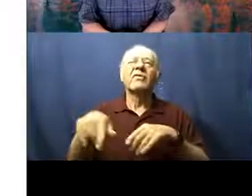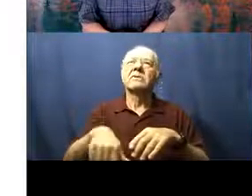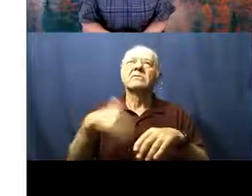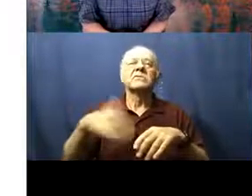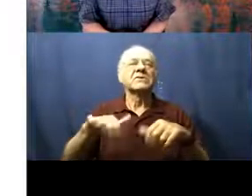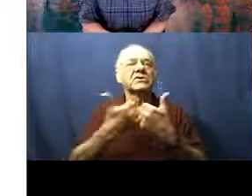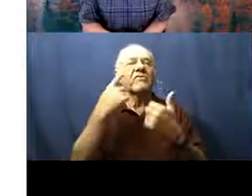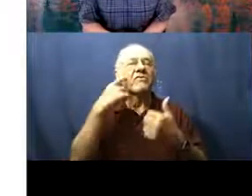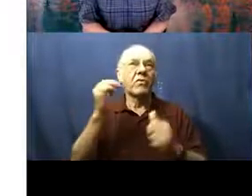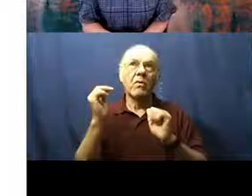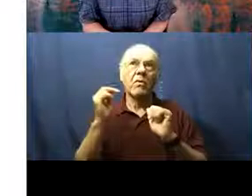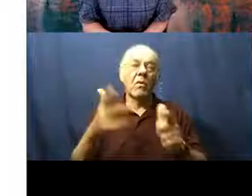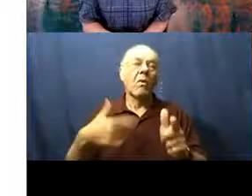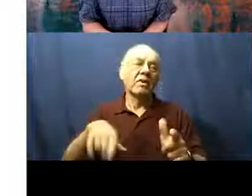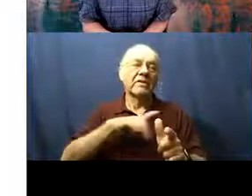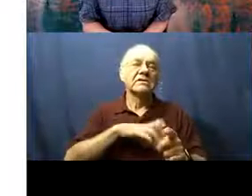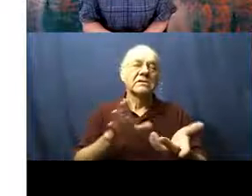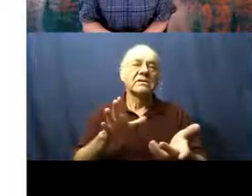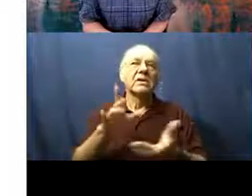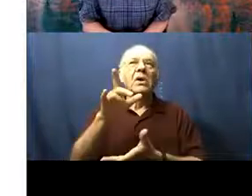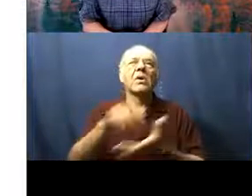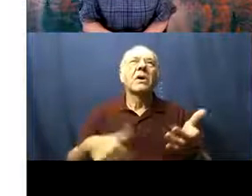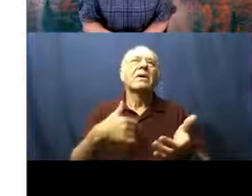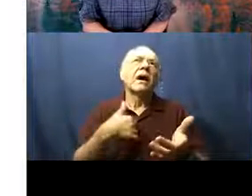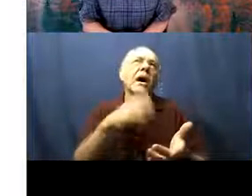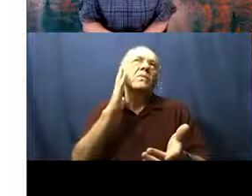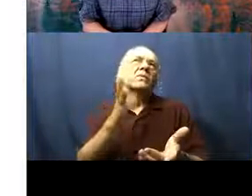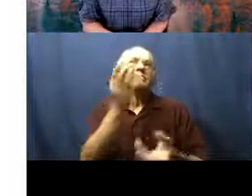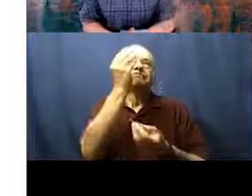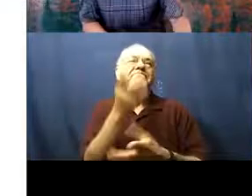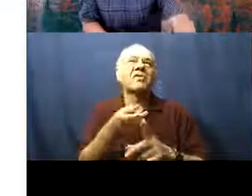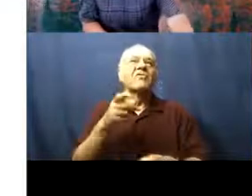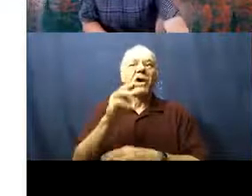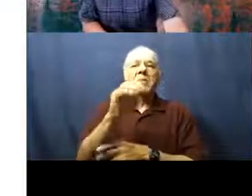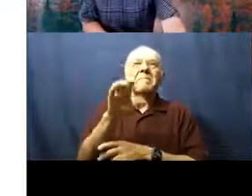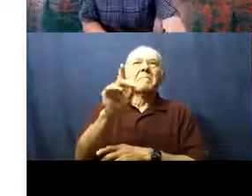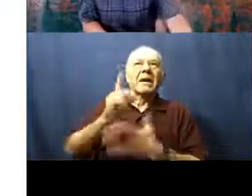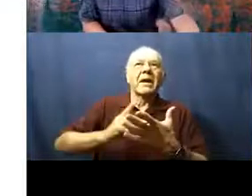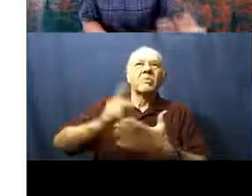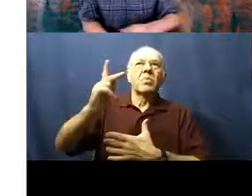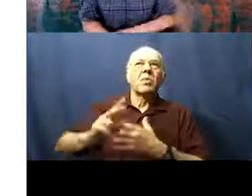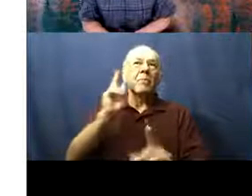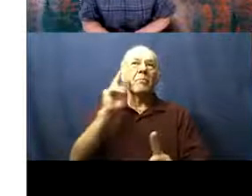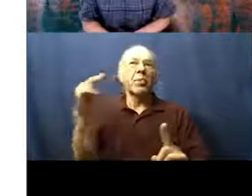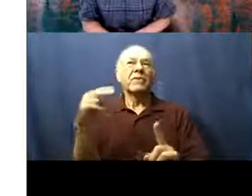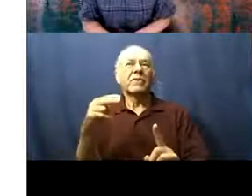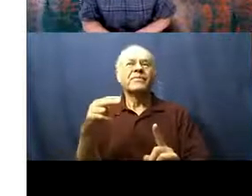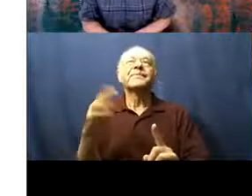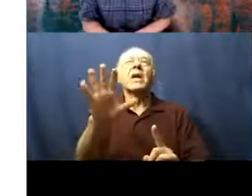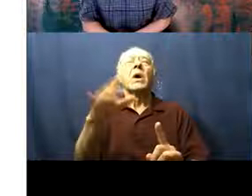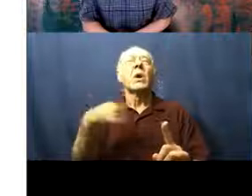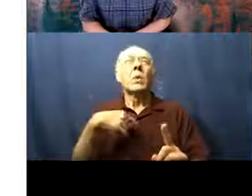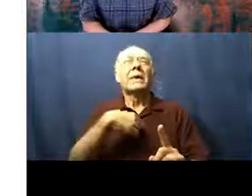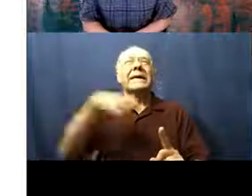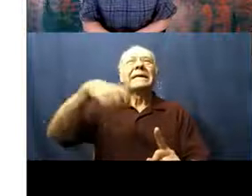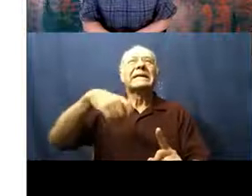challenging for all of us. What I would say from a Medicaid program point of view is we